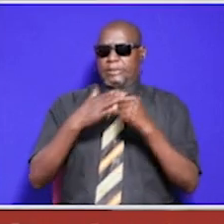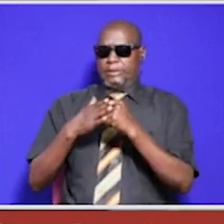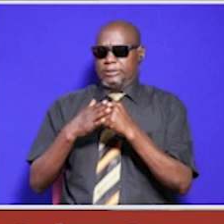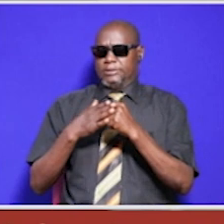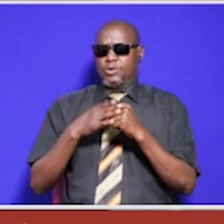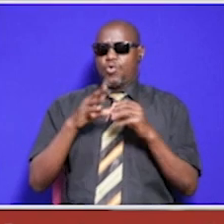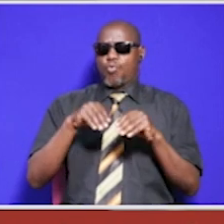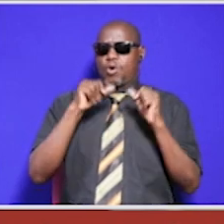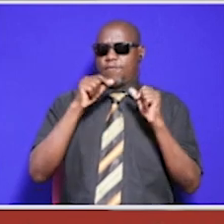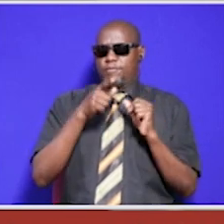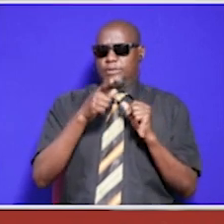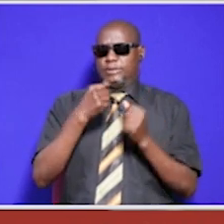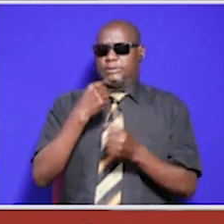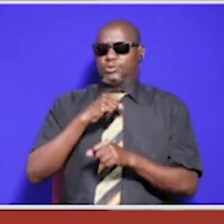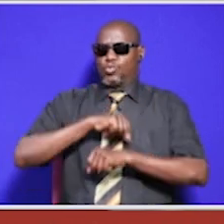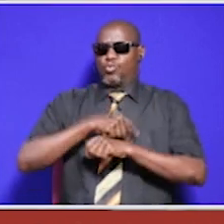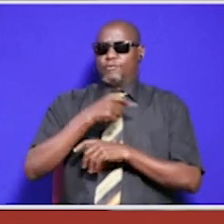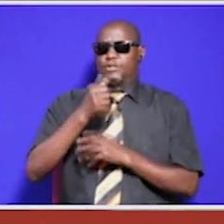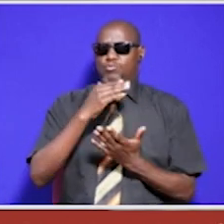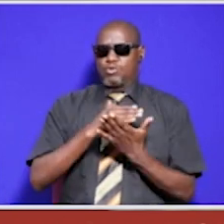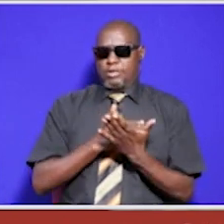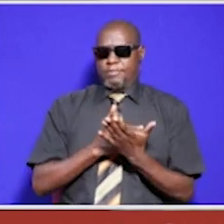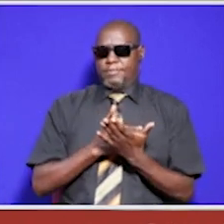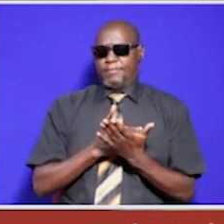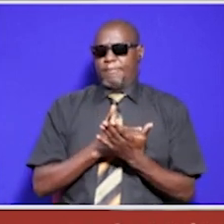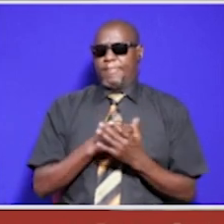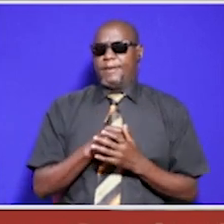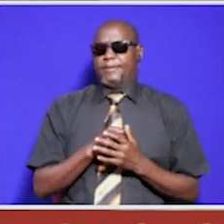3,399 who qualified for the scholarship, of which